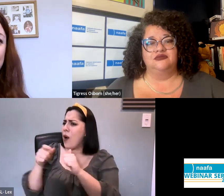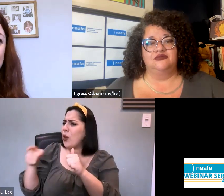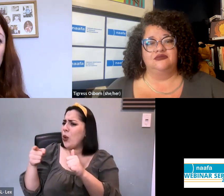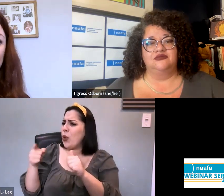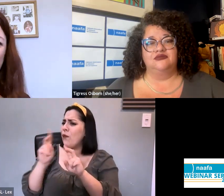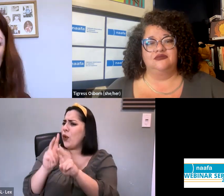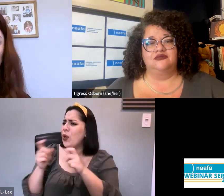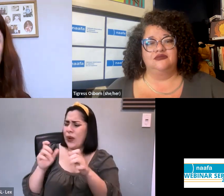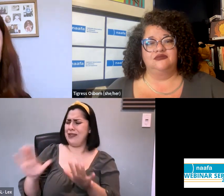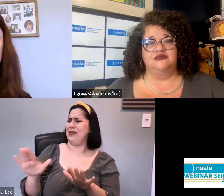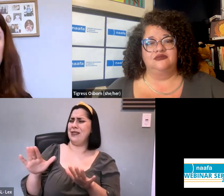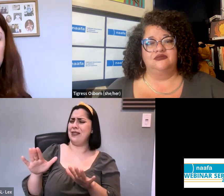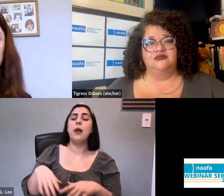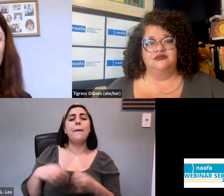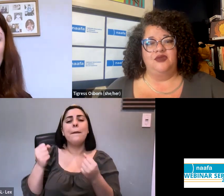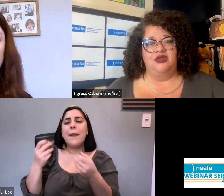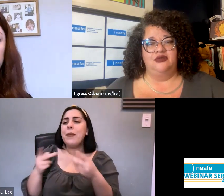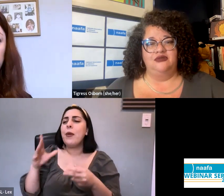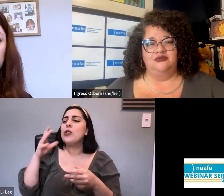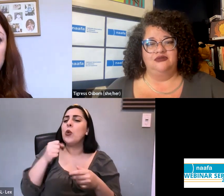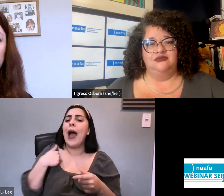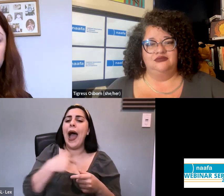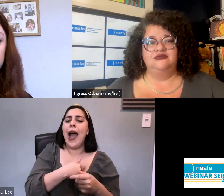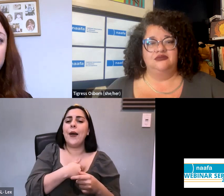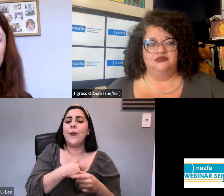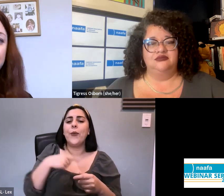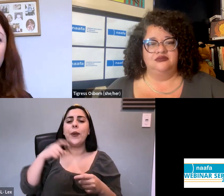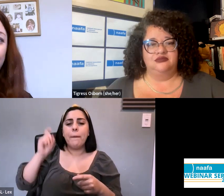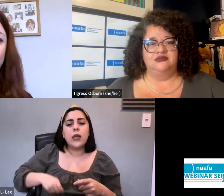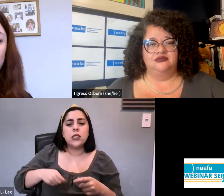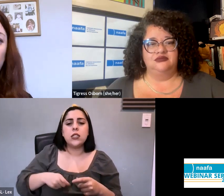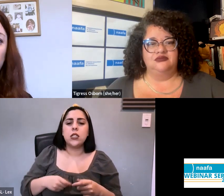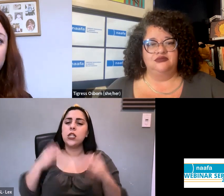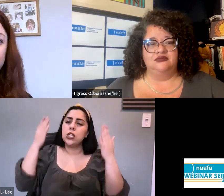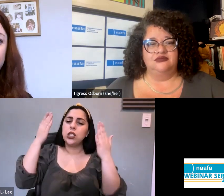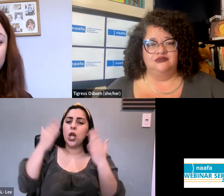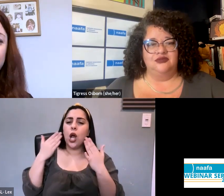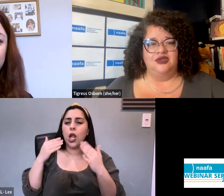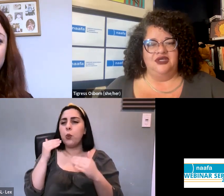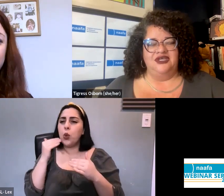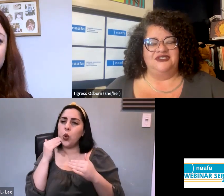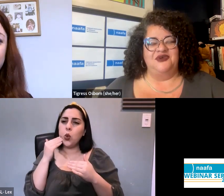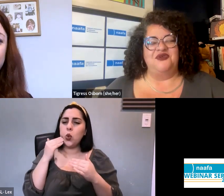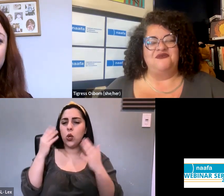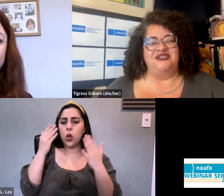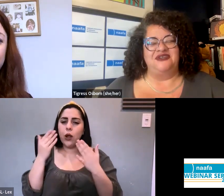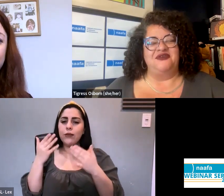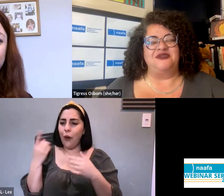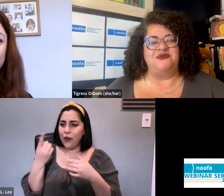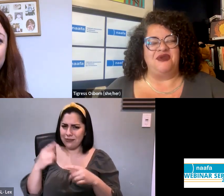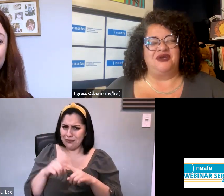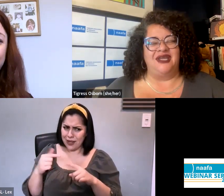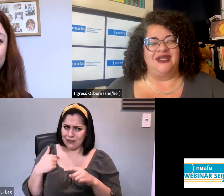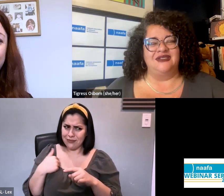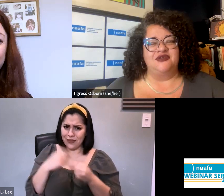Everybody thinks that I need to be like dark and moody and brooding, and it's not like that at all. So you mentioned